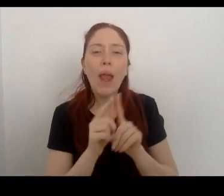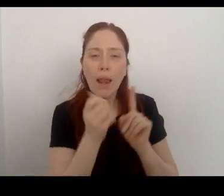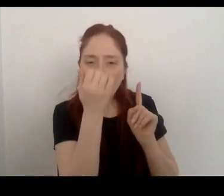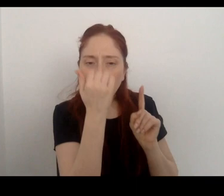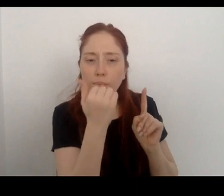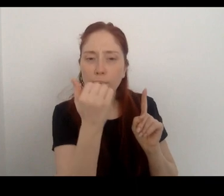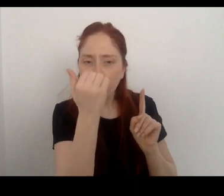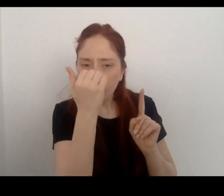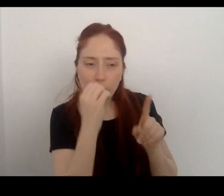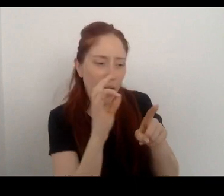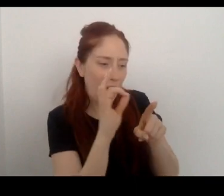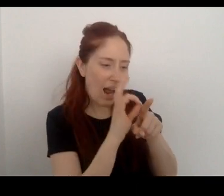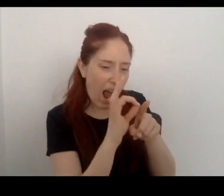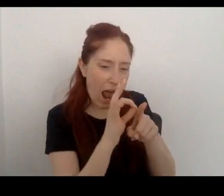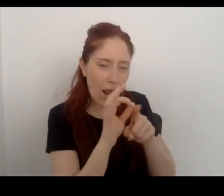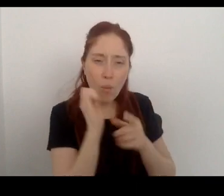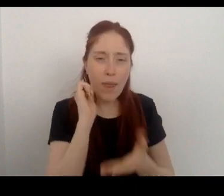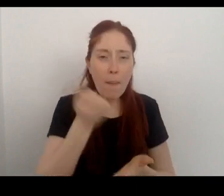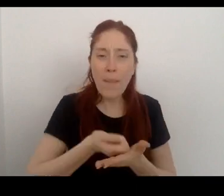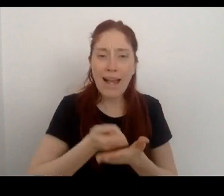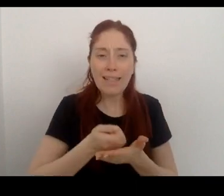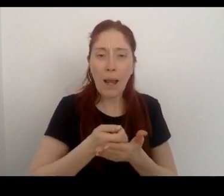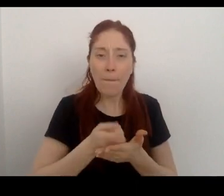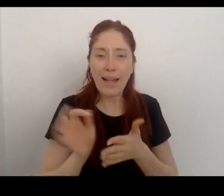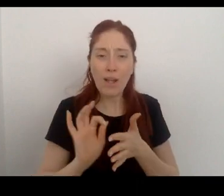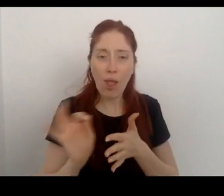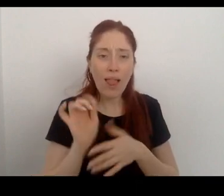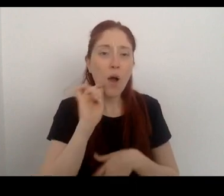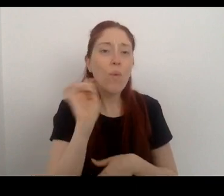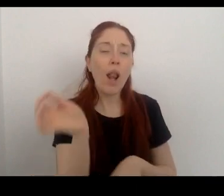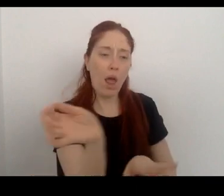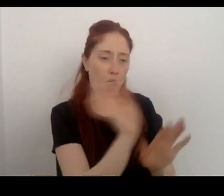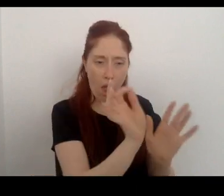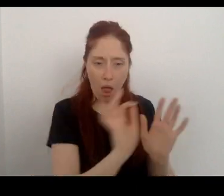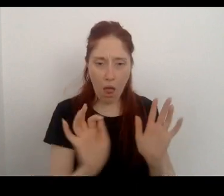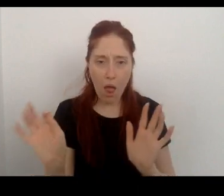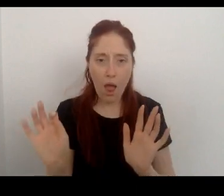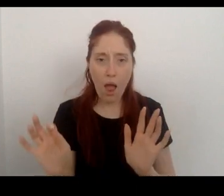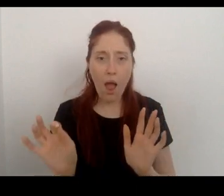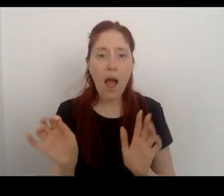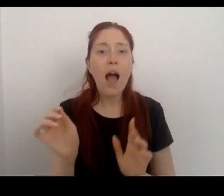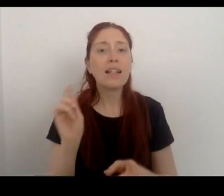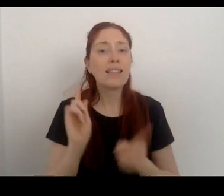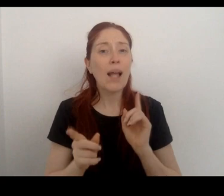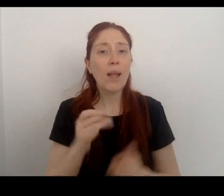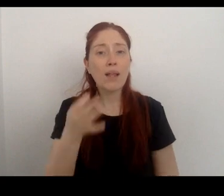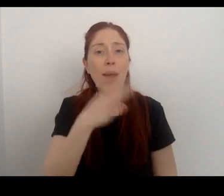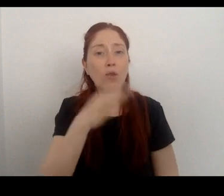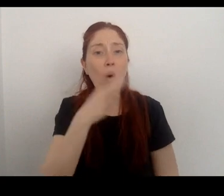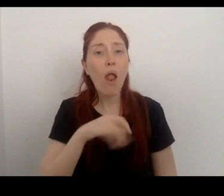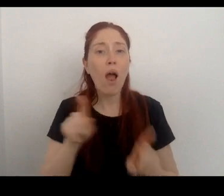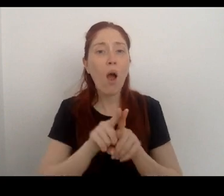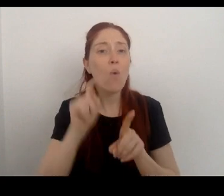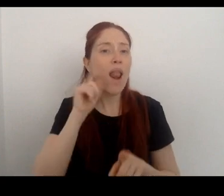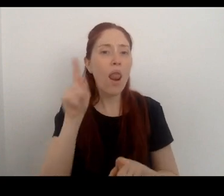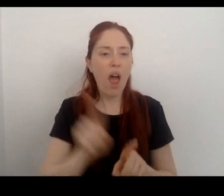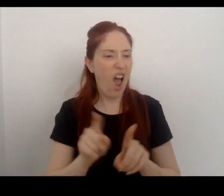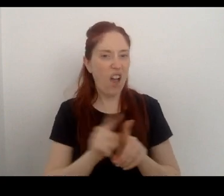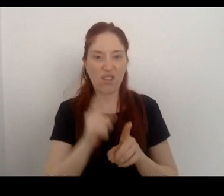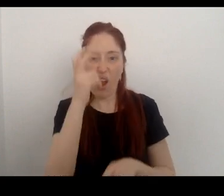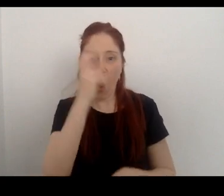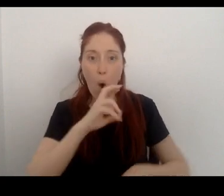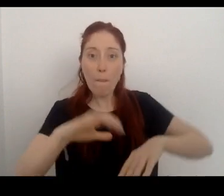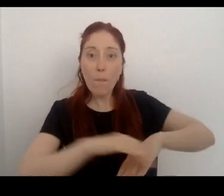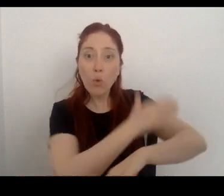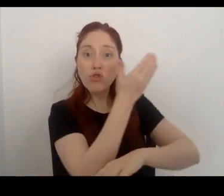coloured pencils. She also sometimes just used a pencil to draw, for example, an old pair of boots,